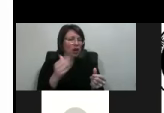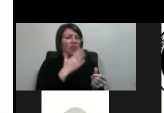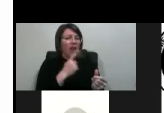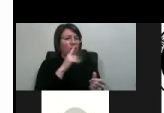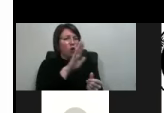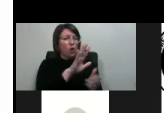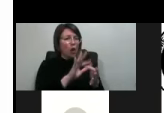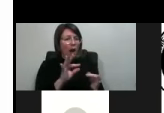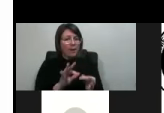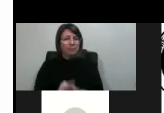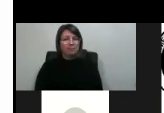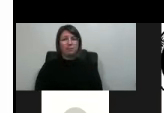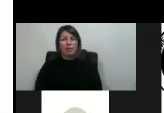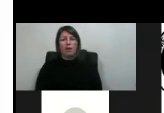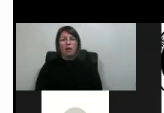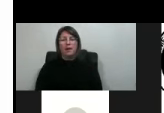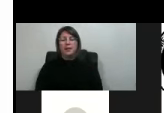comment.